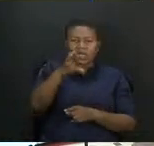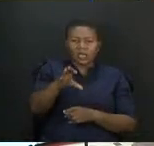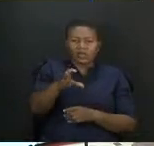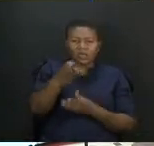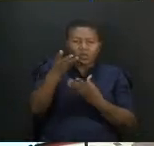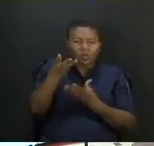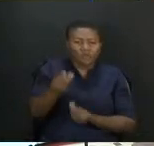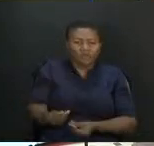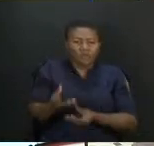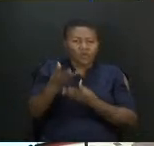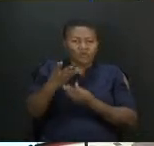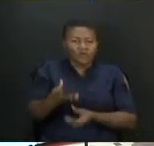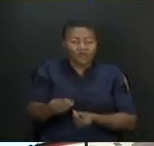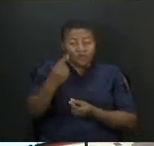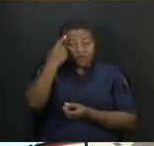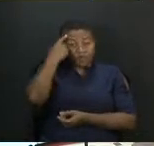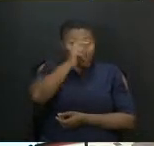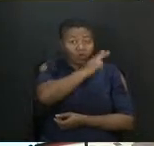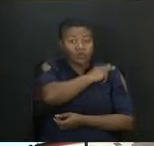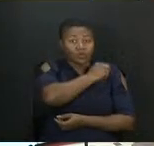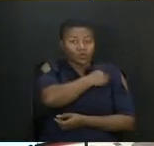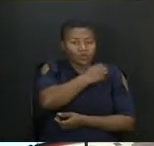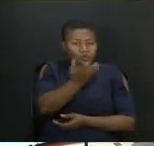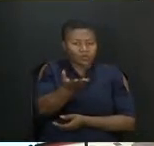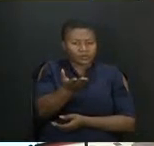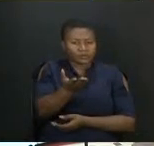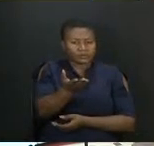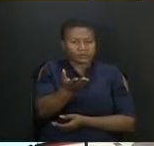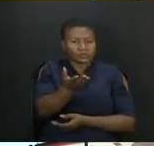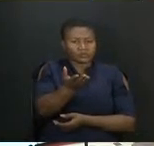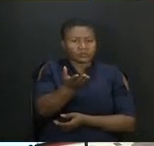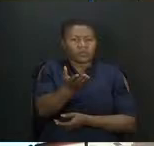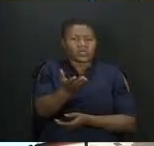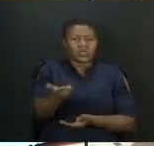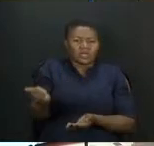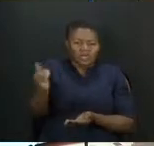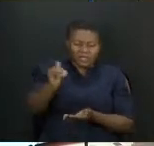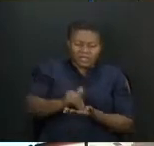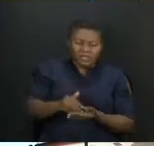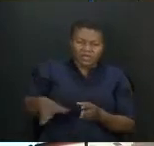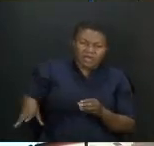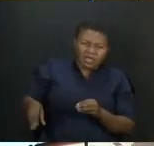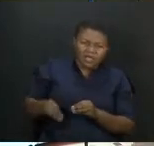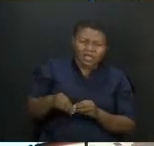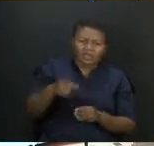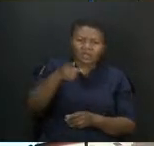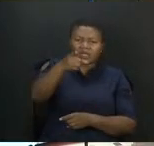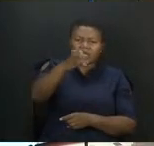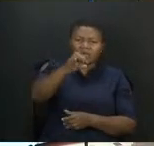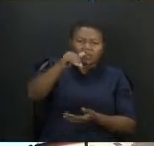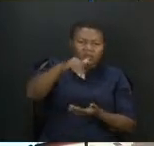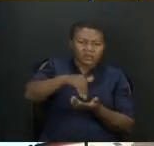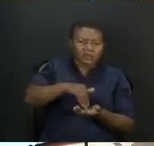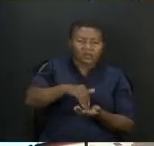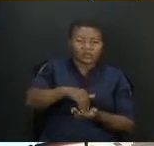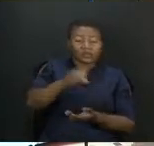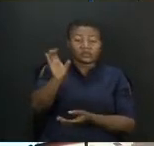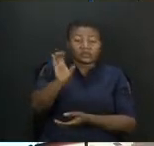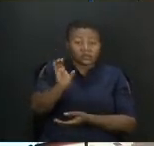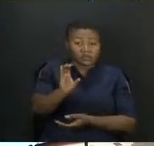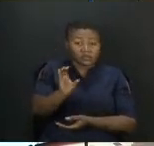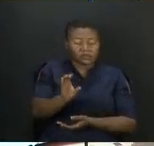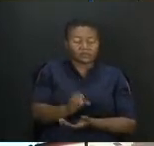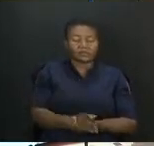and I have released another 100,000 Ghana cedis. Mr. Speaker, the